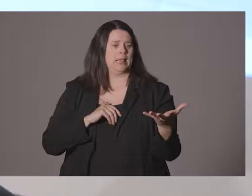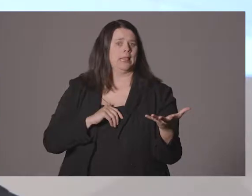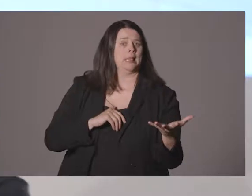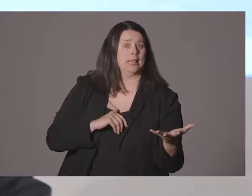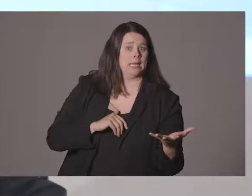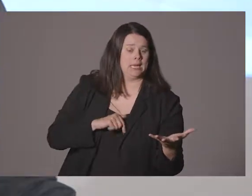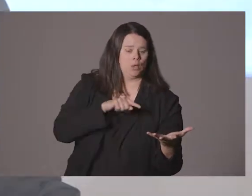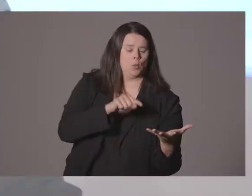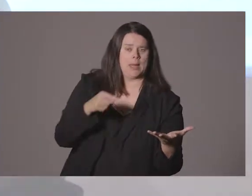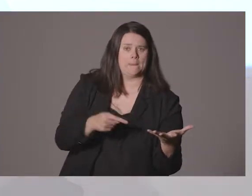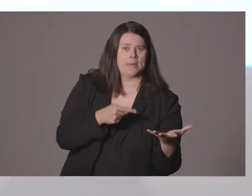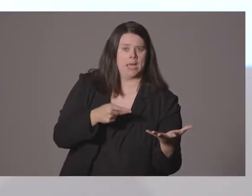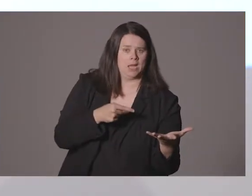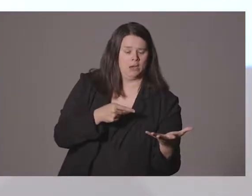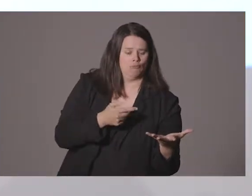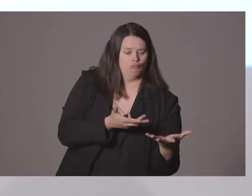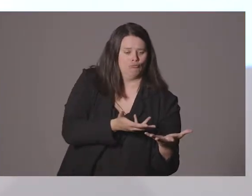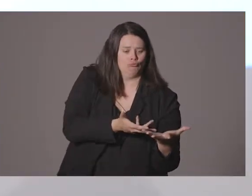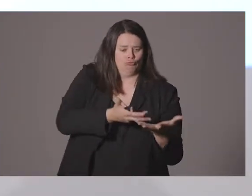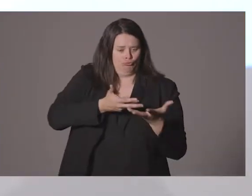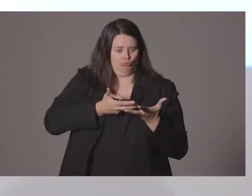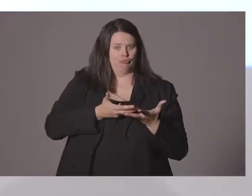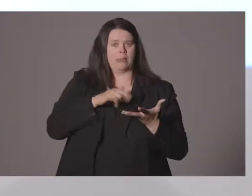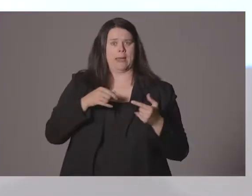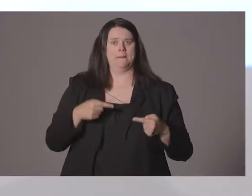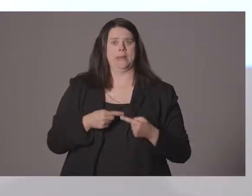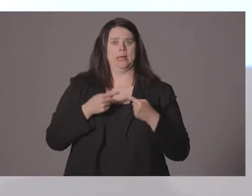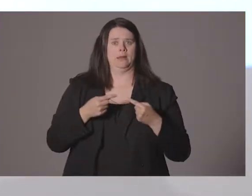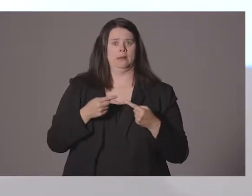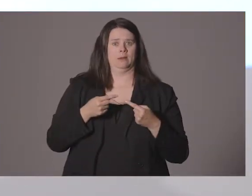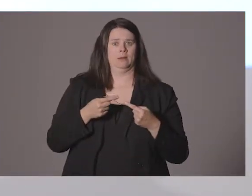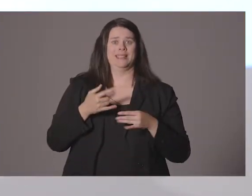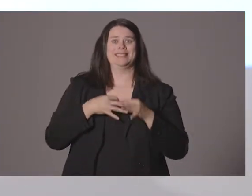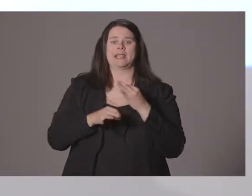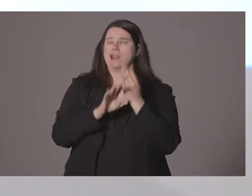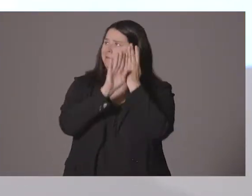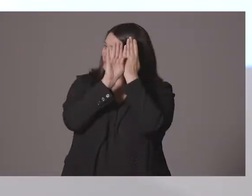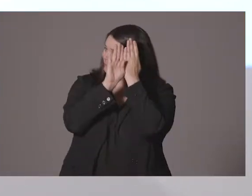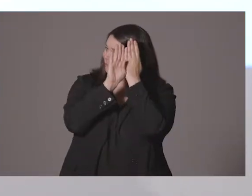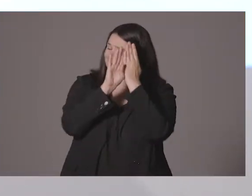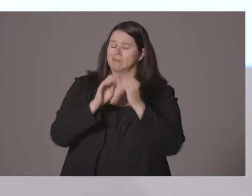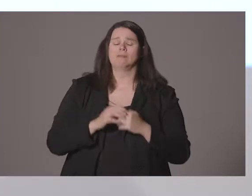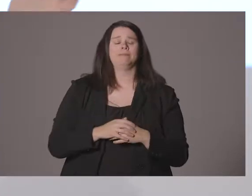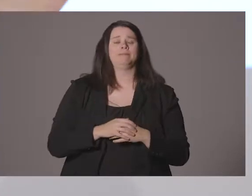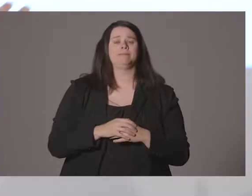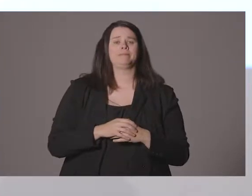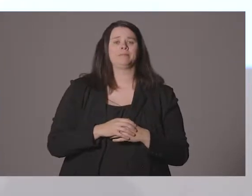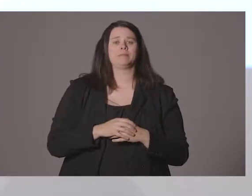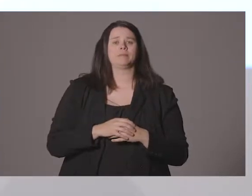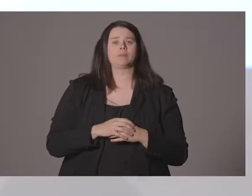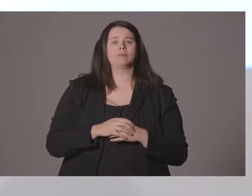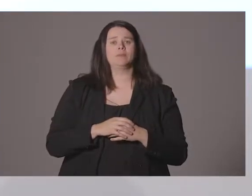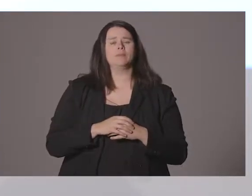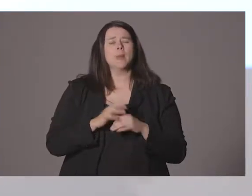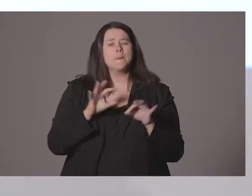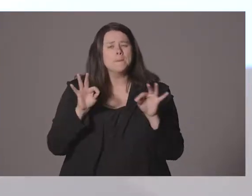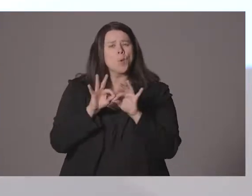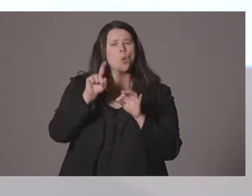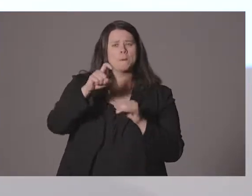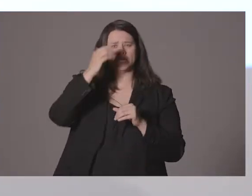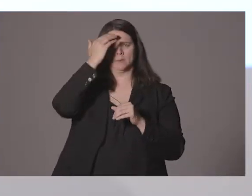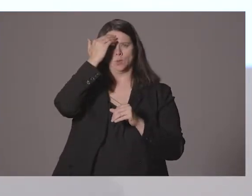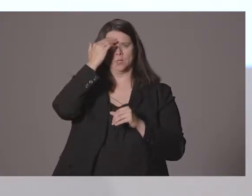trauma. Orienting is necessary for our sense of safety and our awareness of safety in our environment.